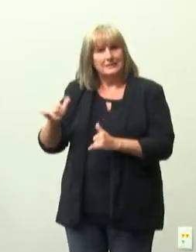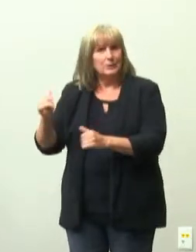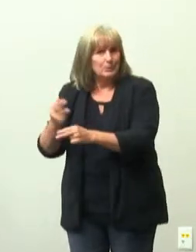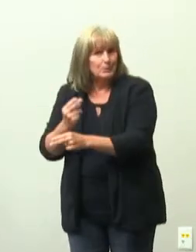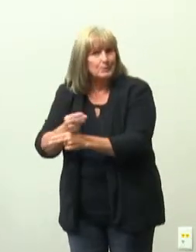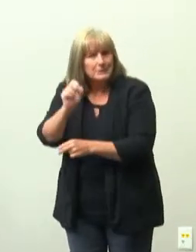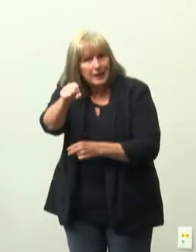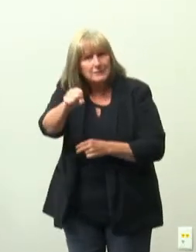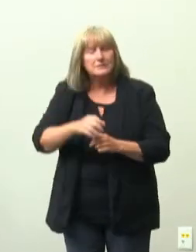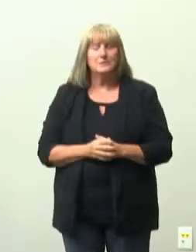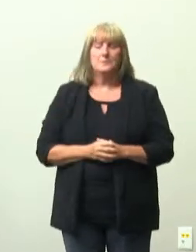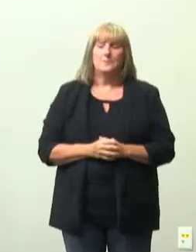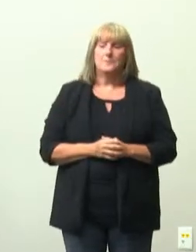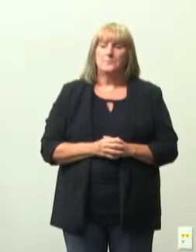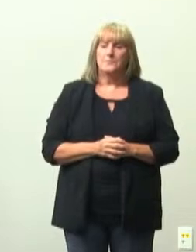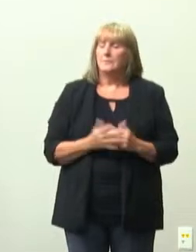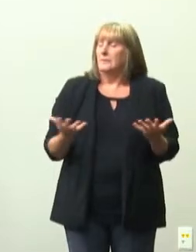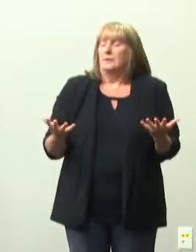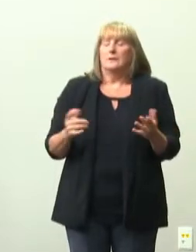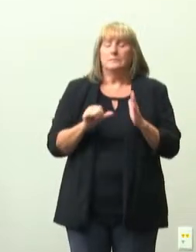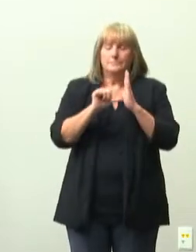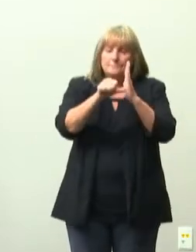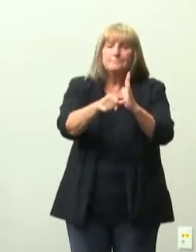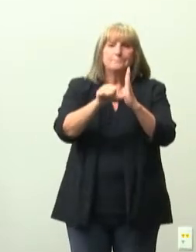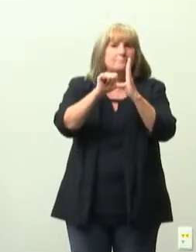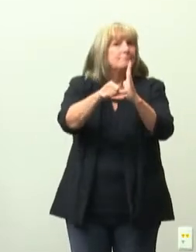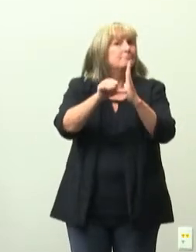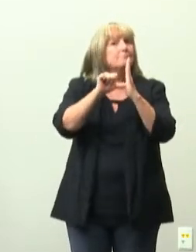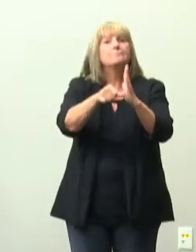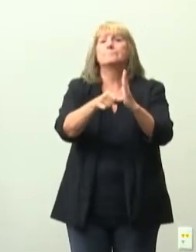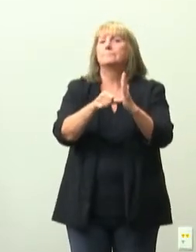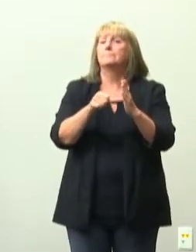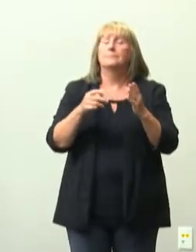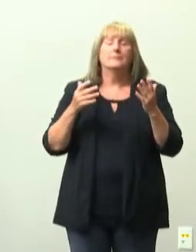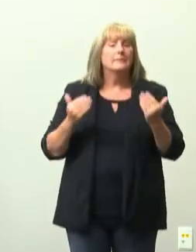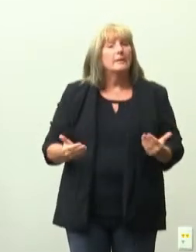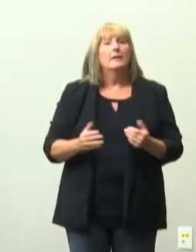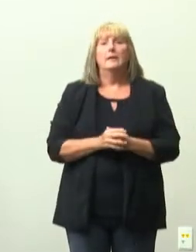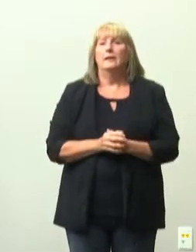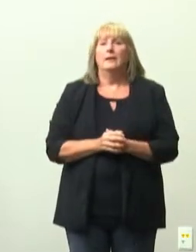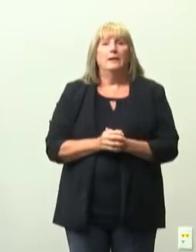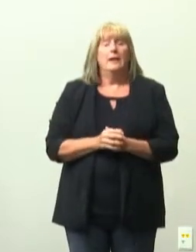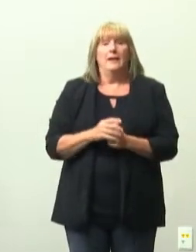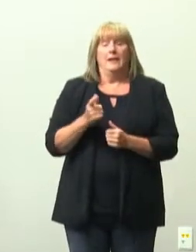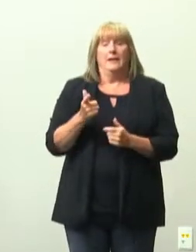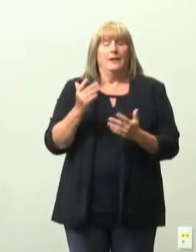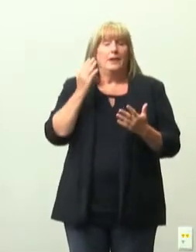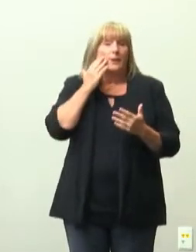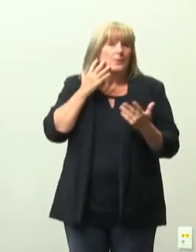utilized. So I can't stress strongly enough,